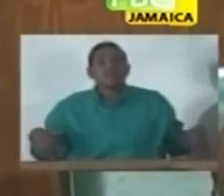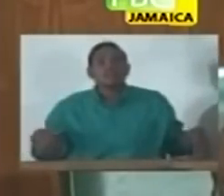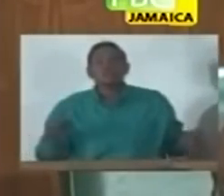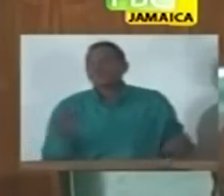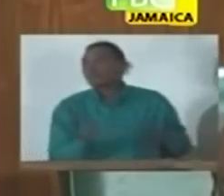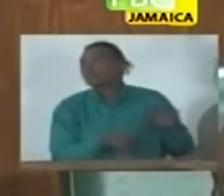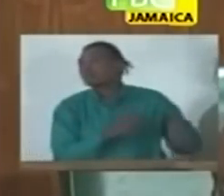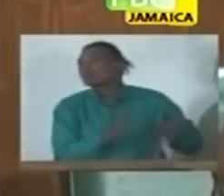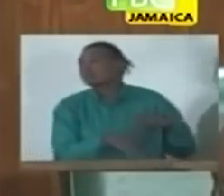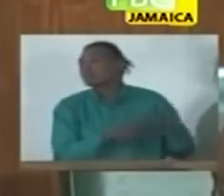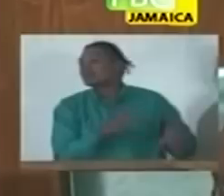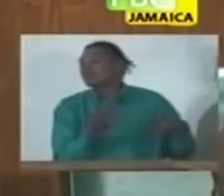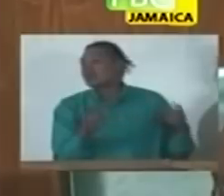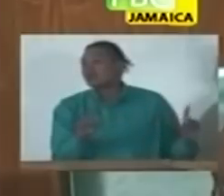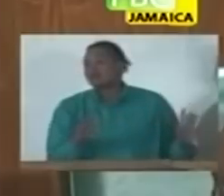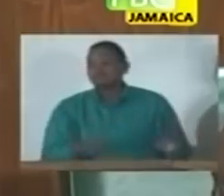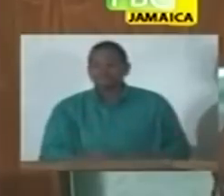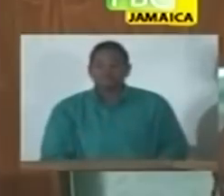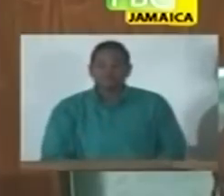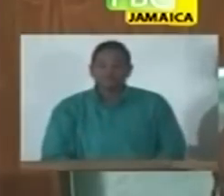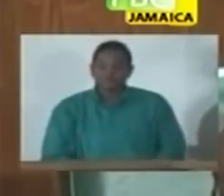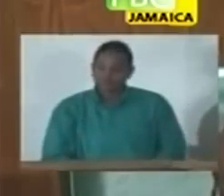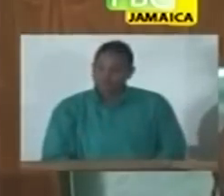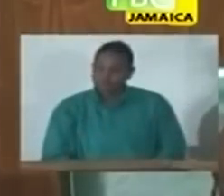deserves, and where